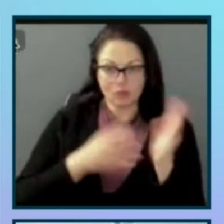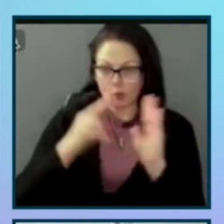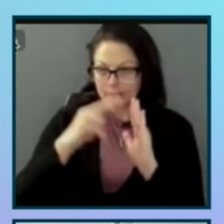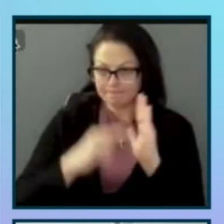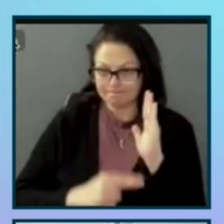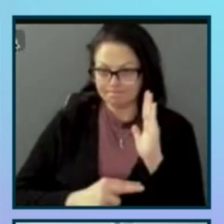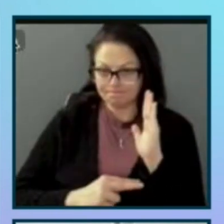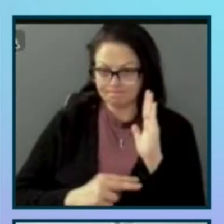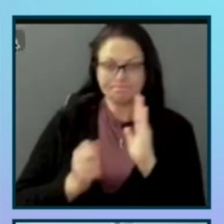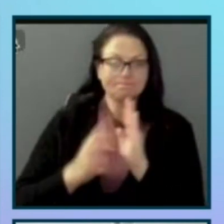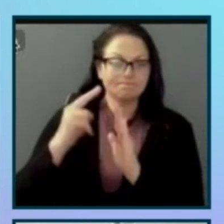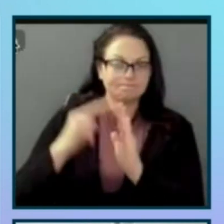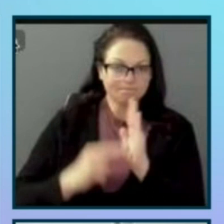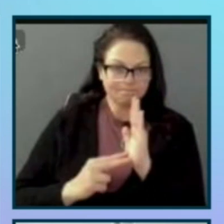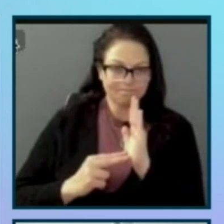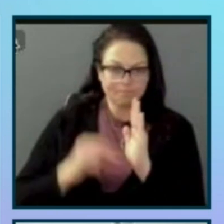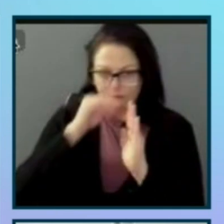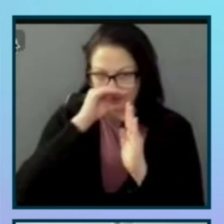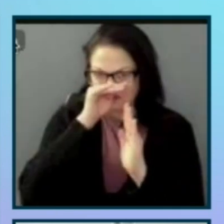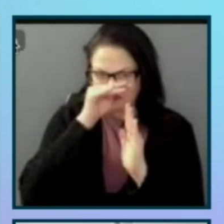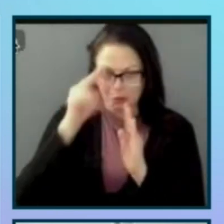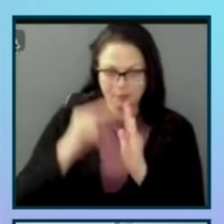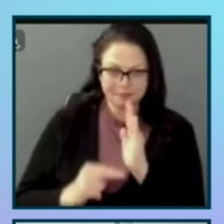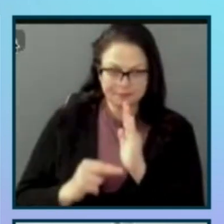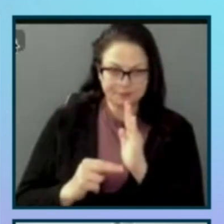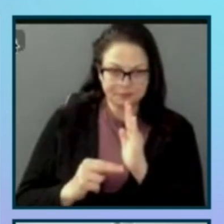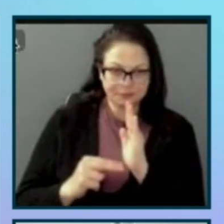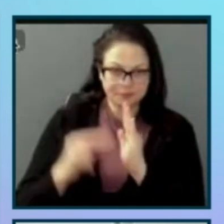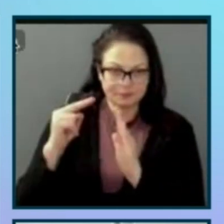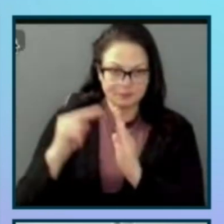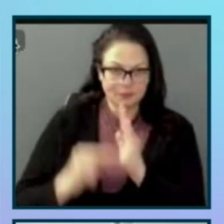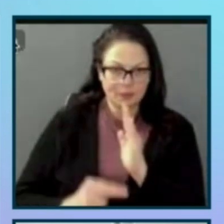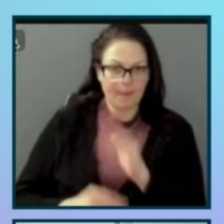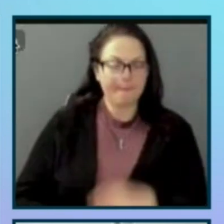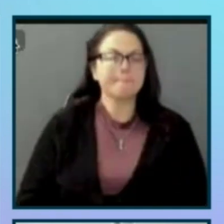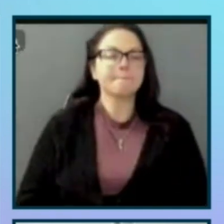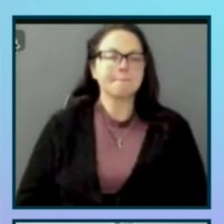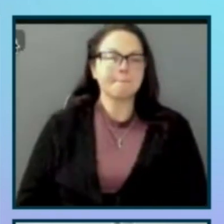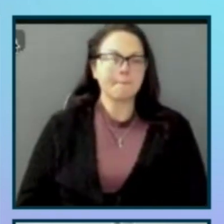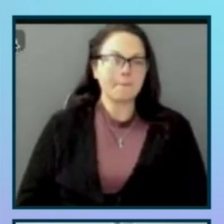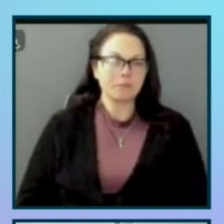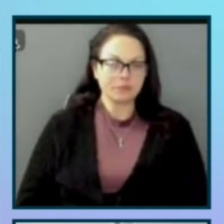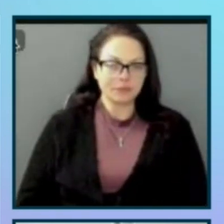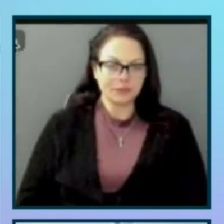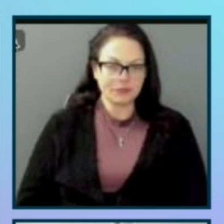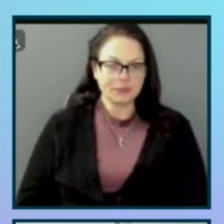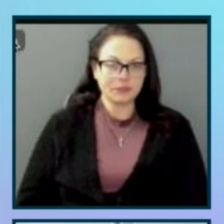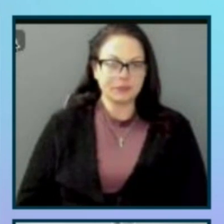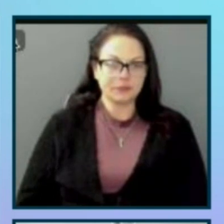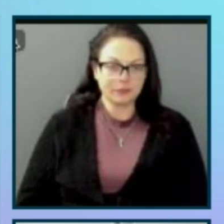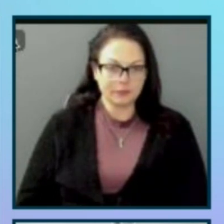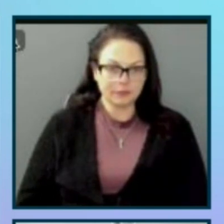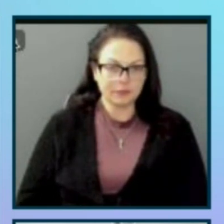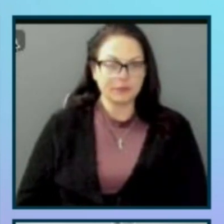they believe to be autonomous, but in reality, it is controlled by an unseen human operator in the next room. It's a fantastic way to